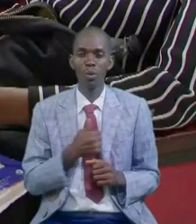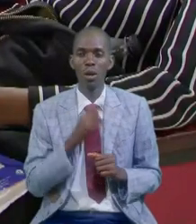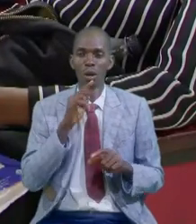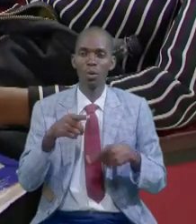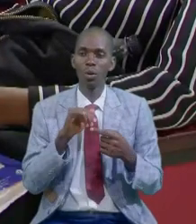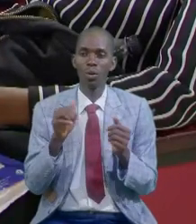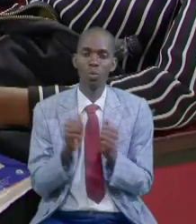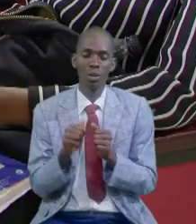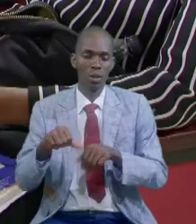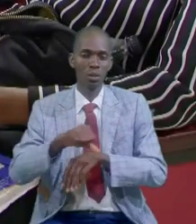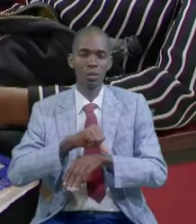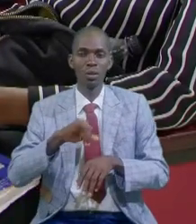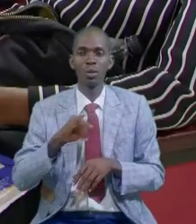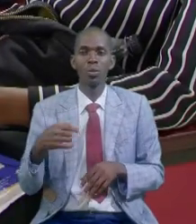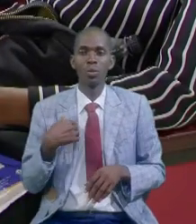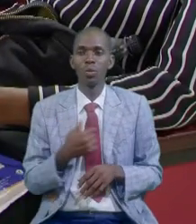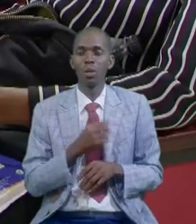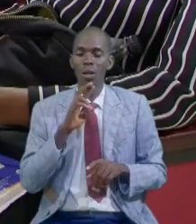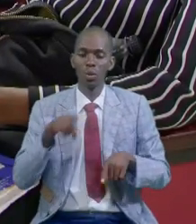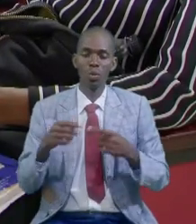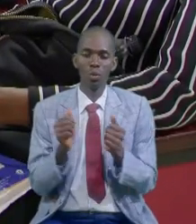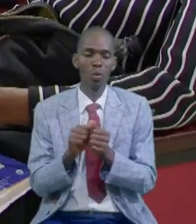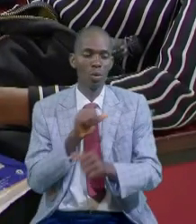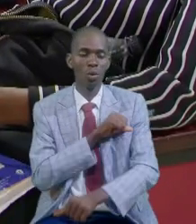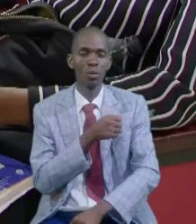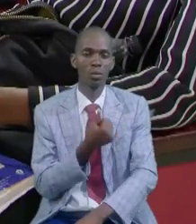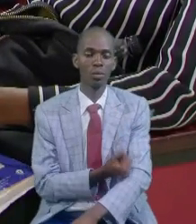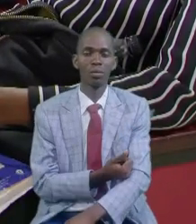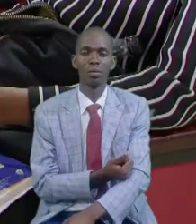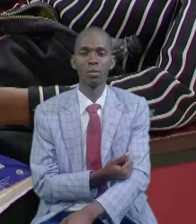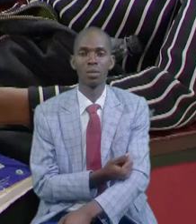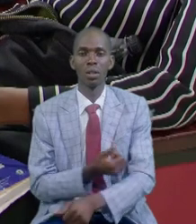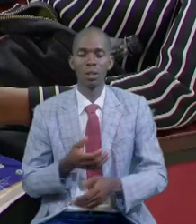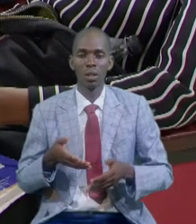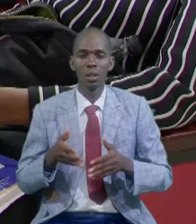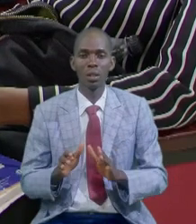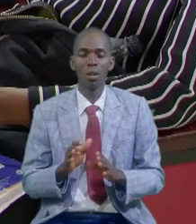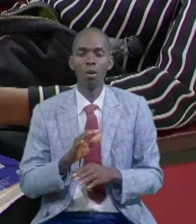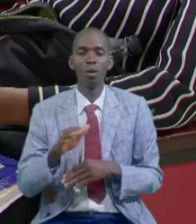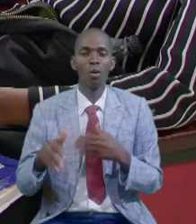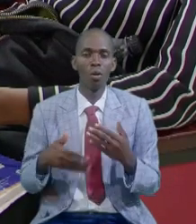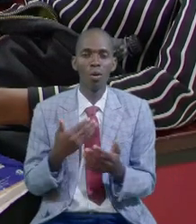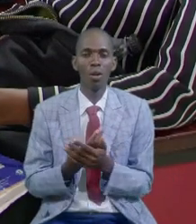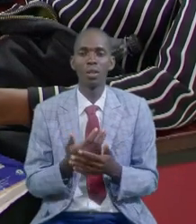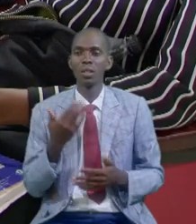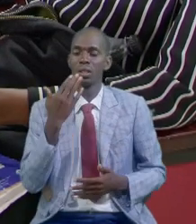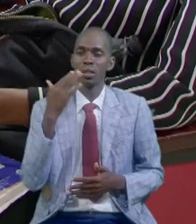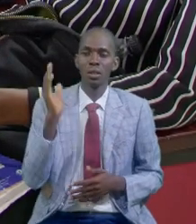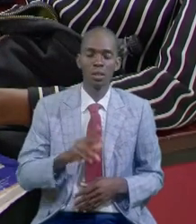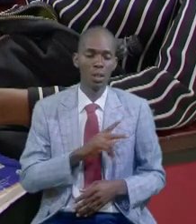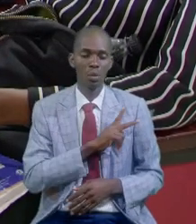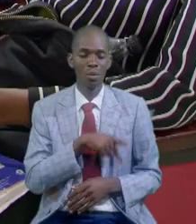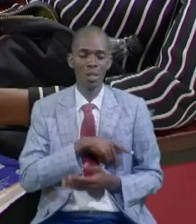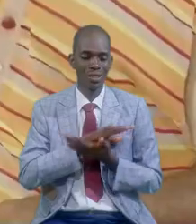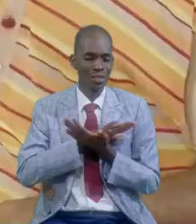unction. We're going with authority. Let those evil personalities clear